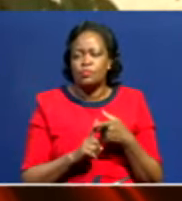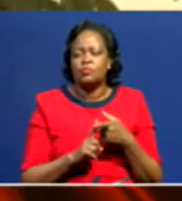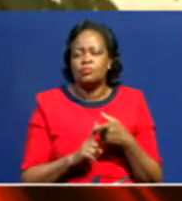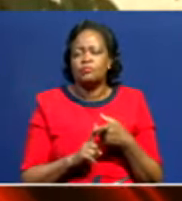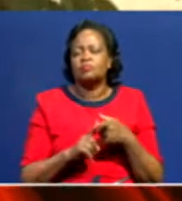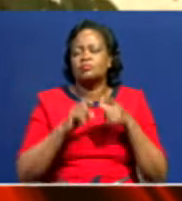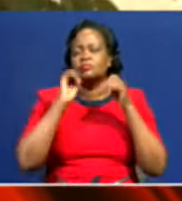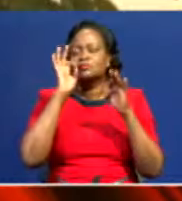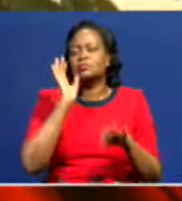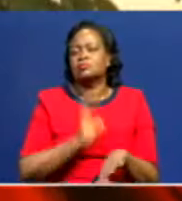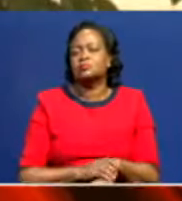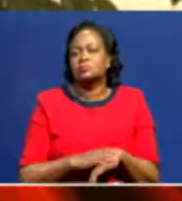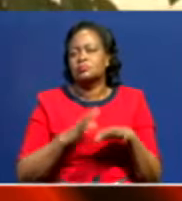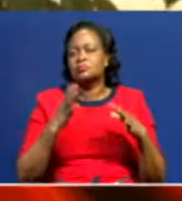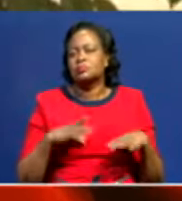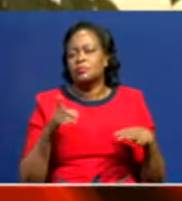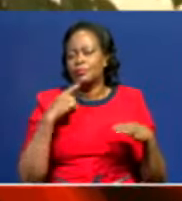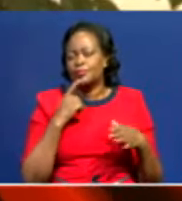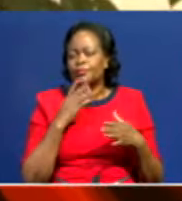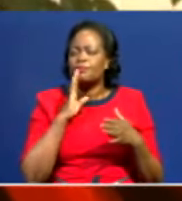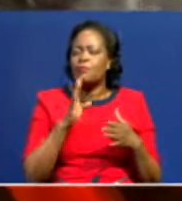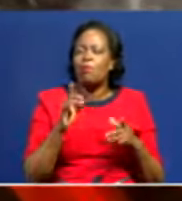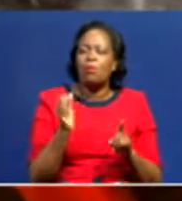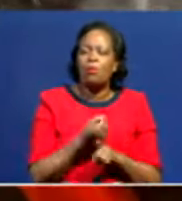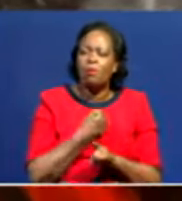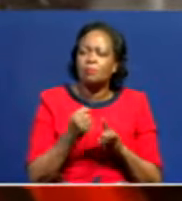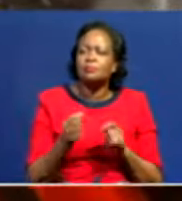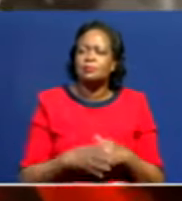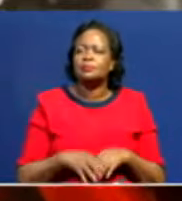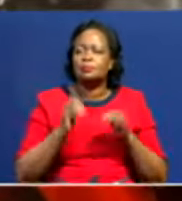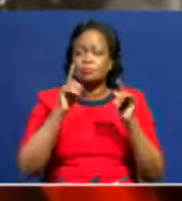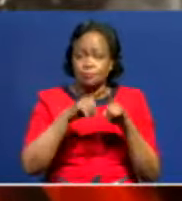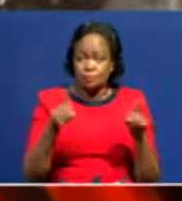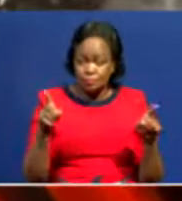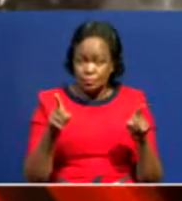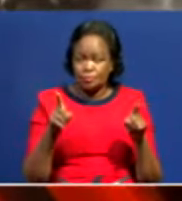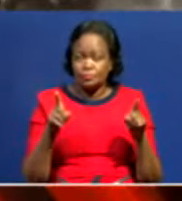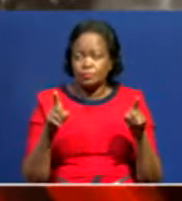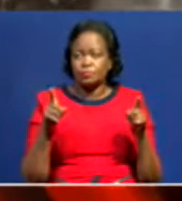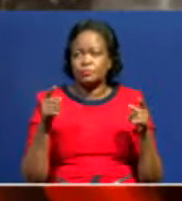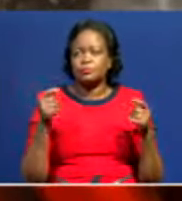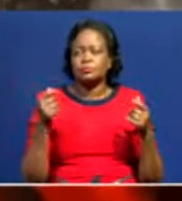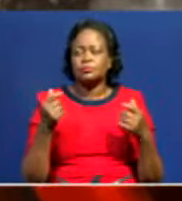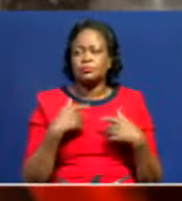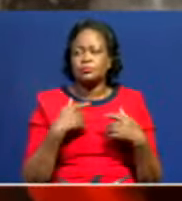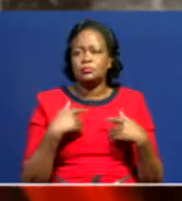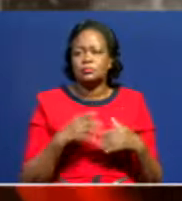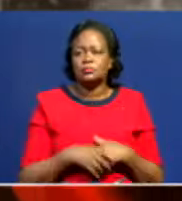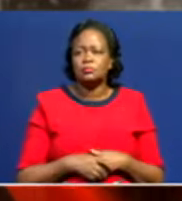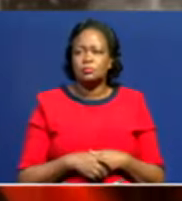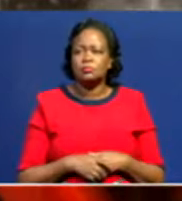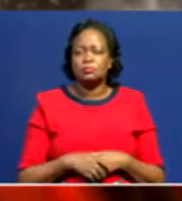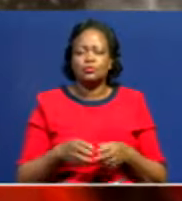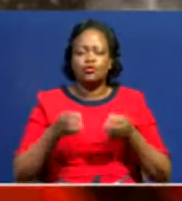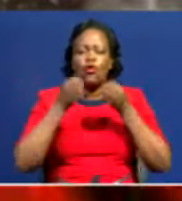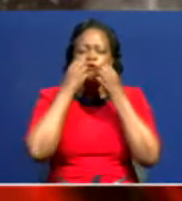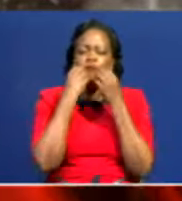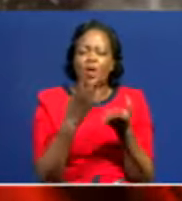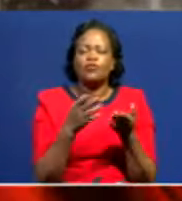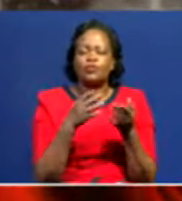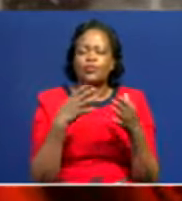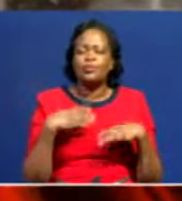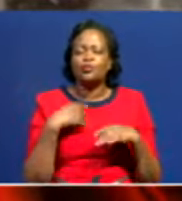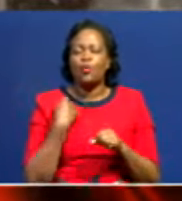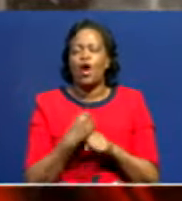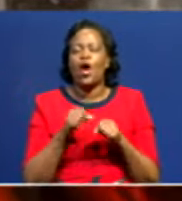case they get someone who has been violated. Ikiwa wewe unapatikana na uko na hii habari, iwe wewe ni mtu wa bodaboda, wewe ni mtu wa